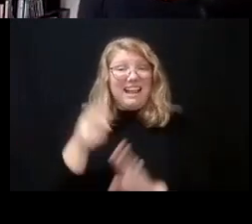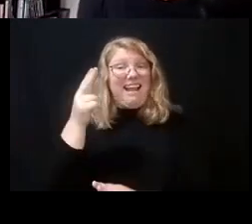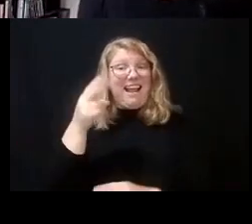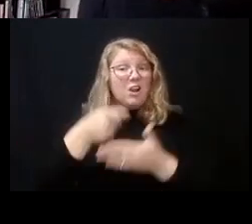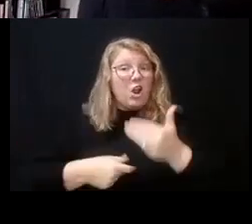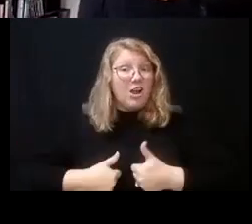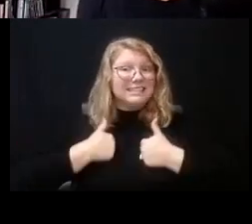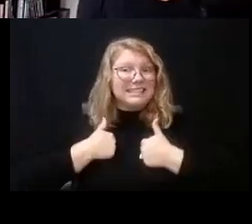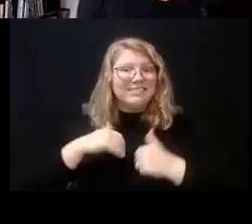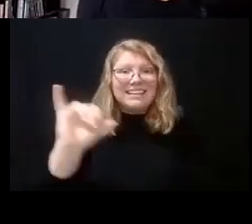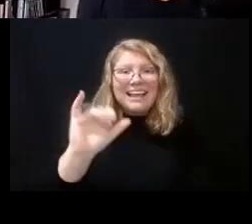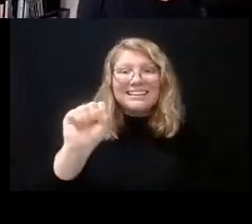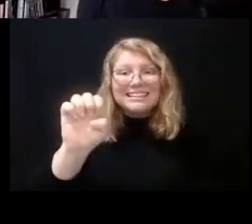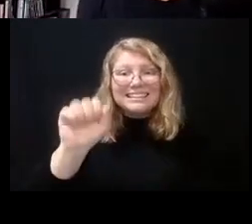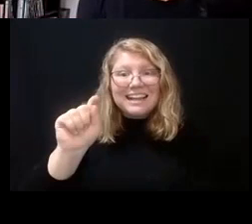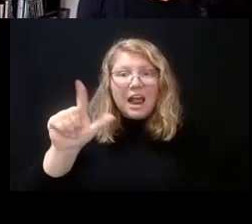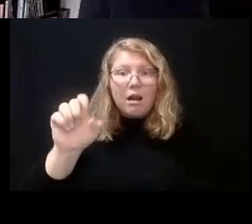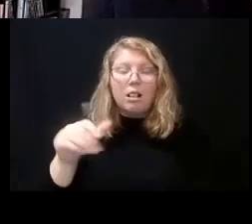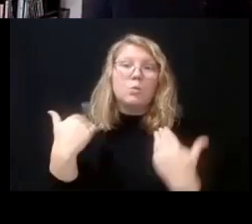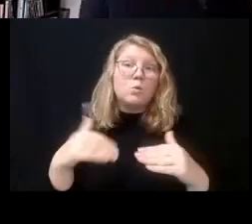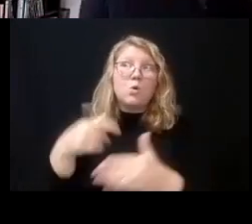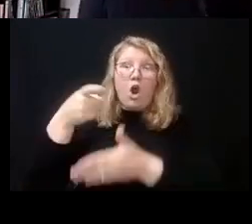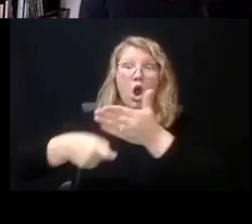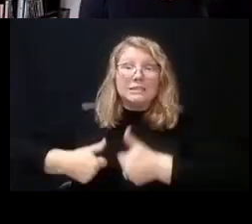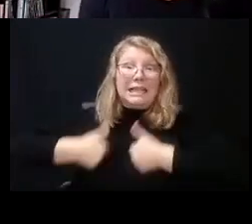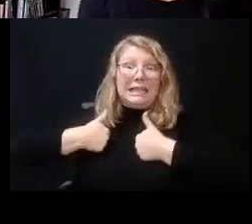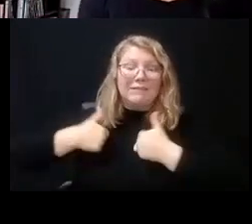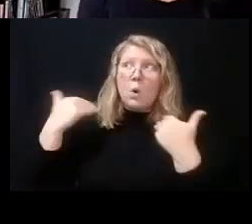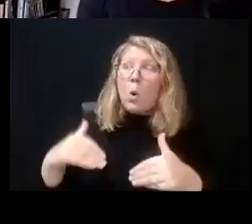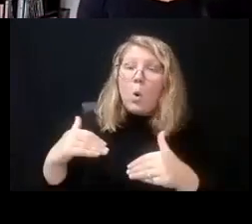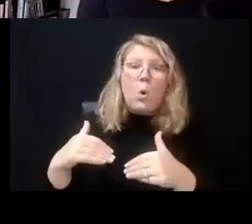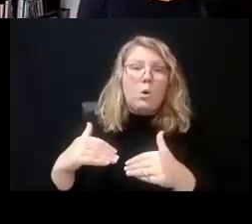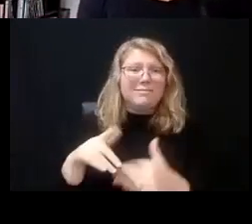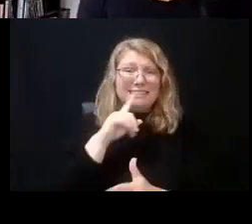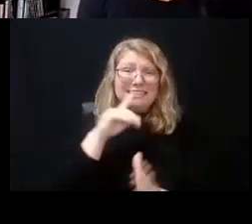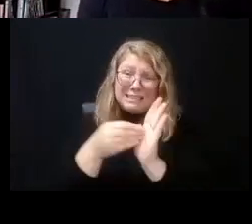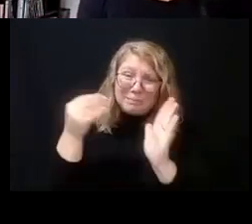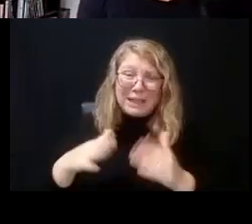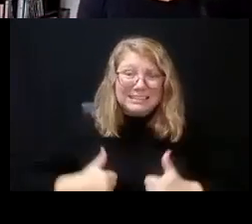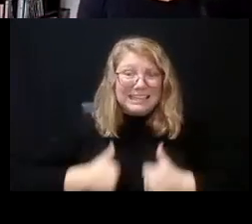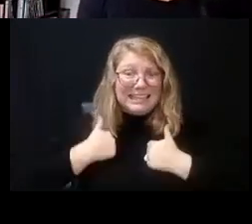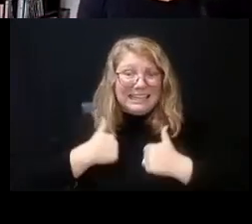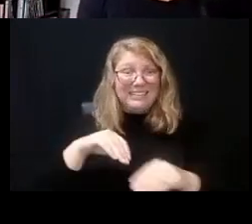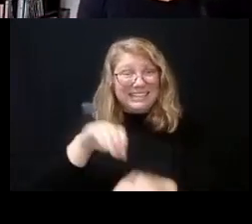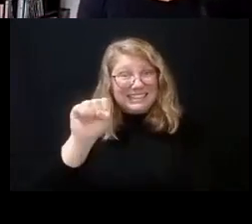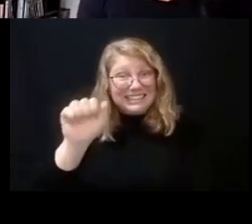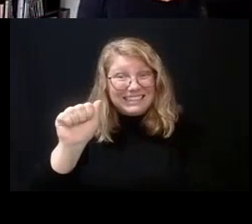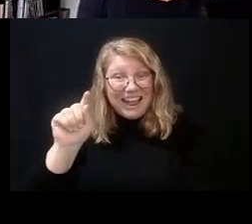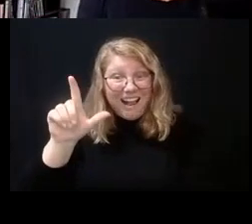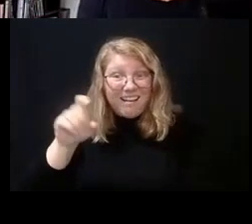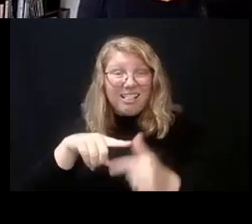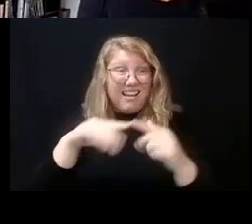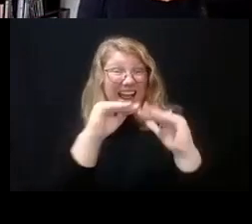like Seattle, and that is real. It is really expensive to live here. Housing is really expensive.